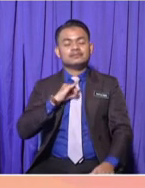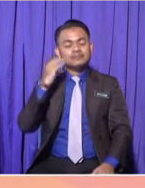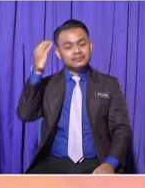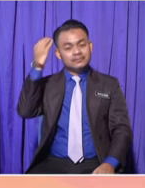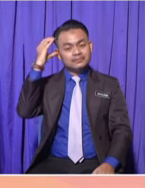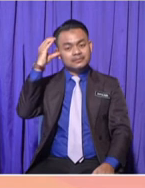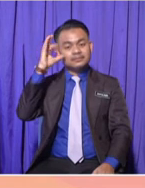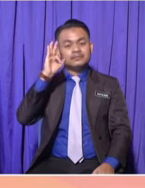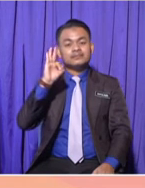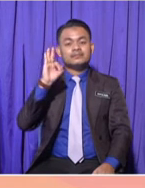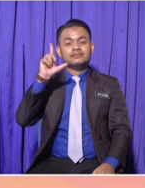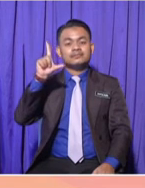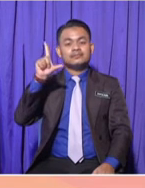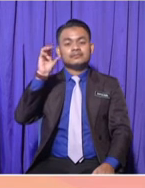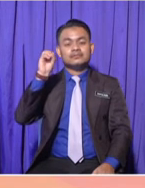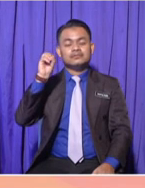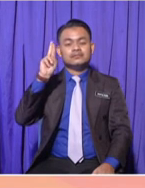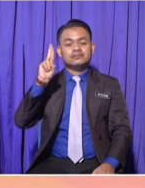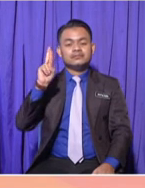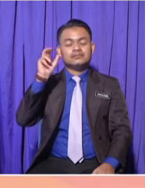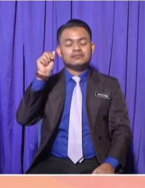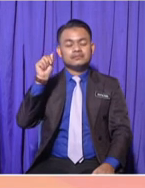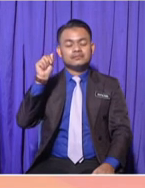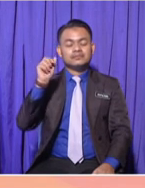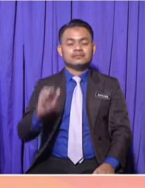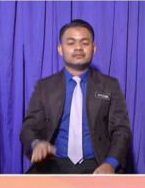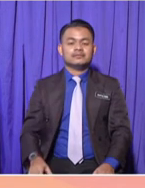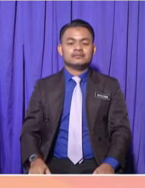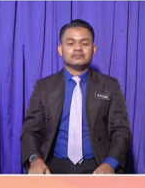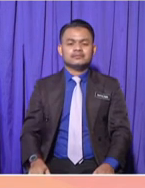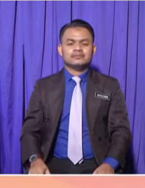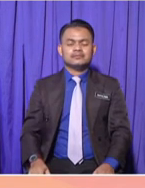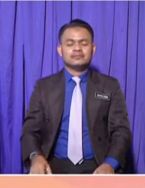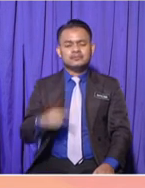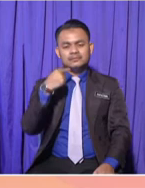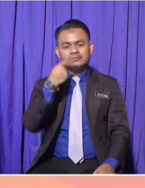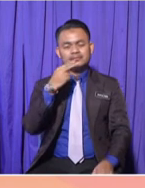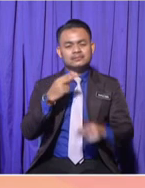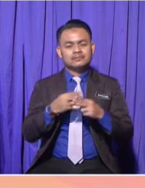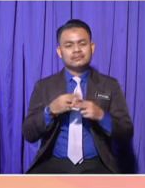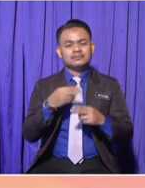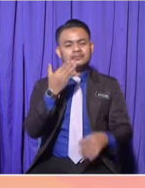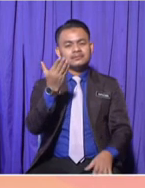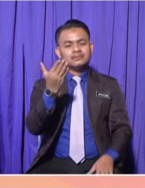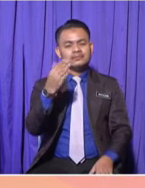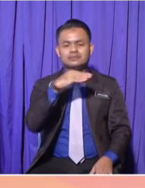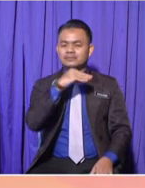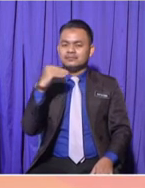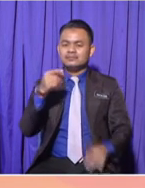from SK Taman Sungai Besi Indah. What's your name and where are you